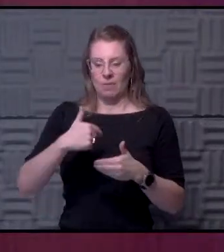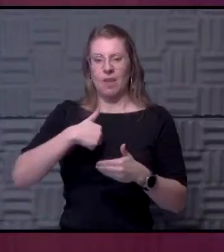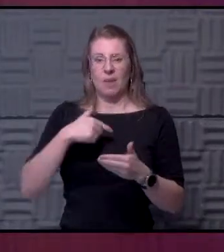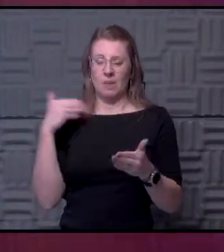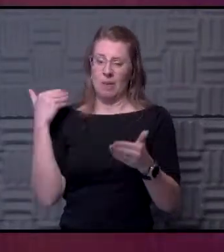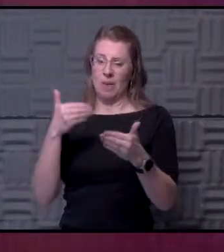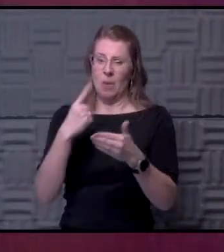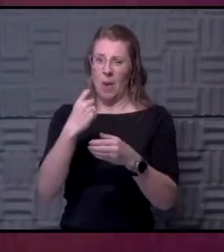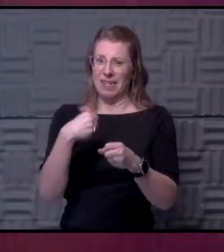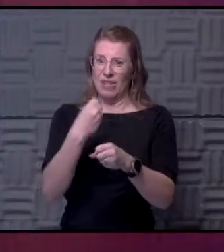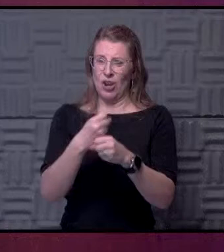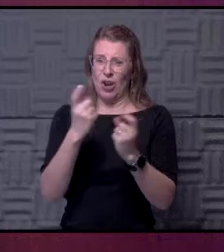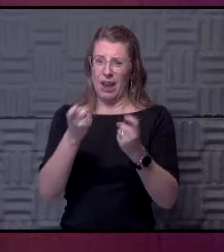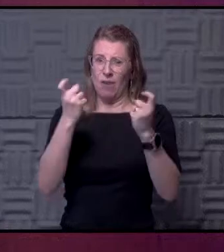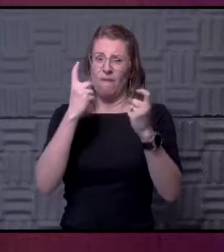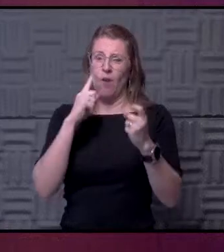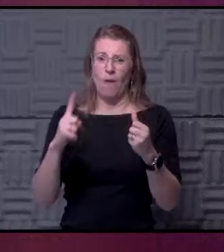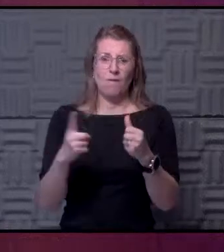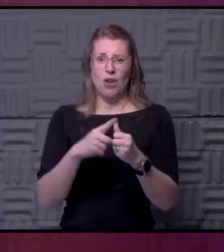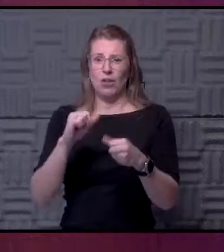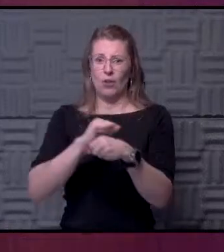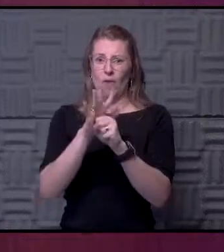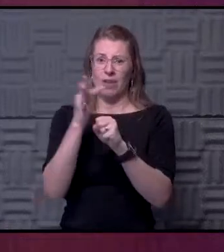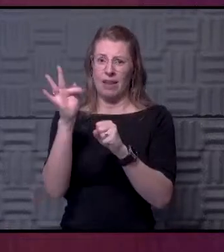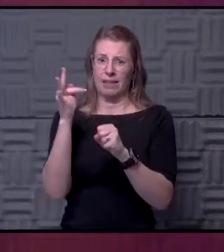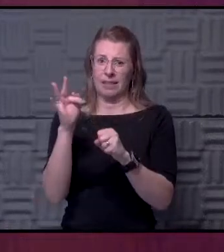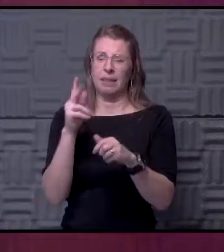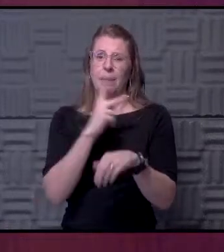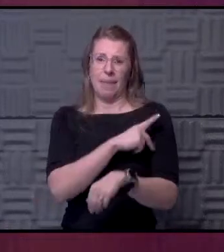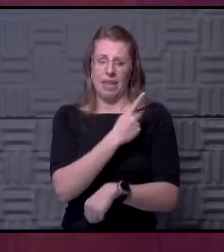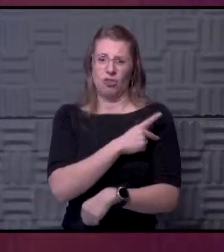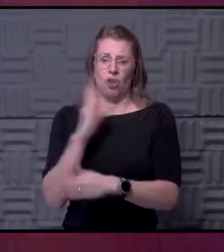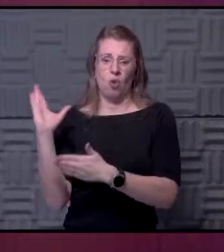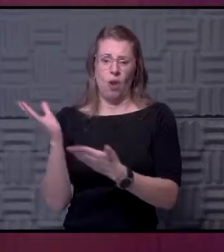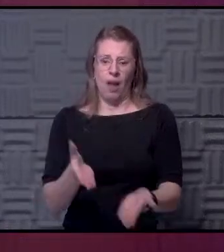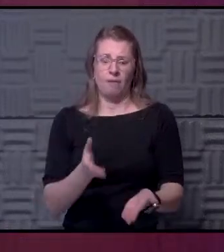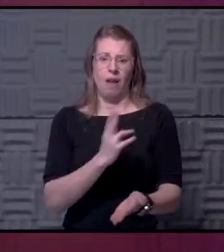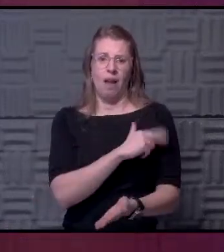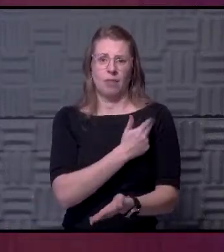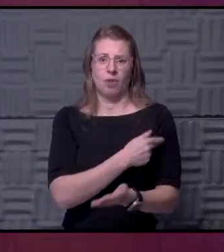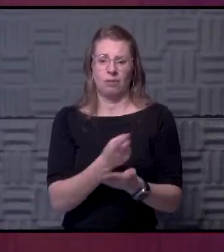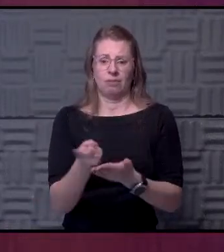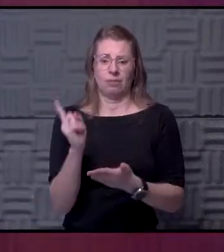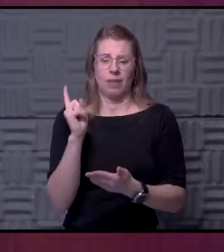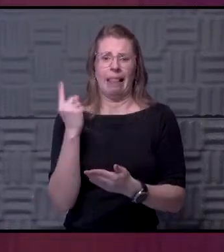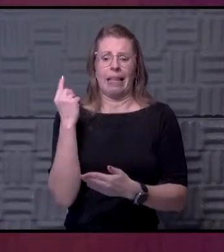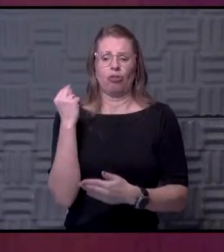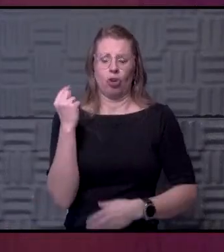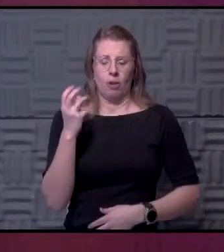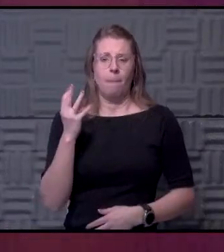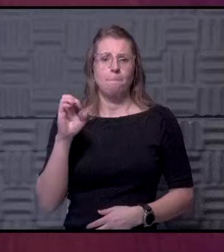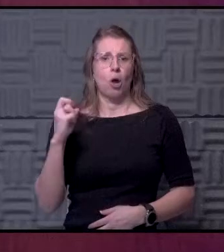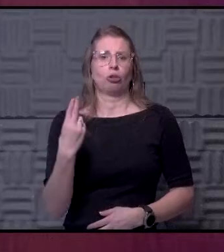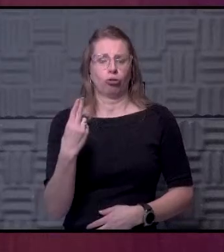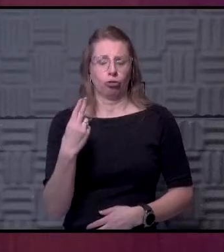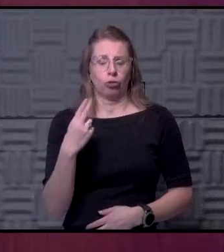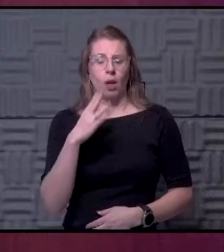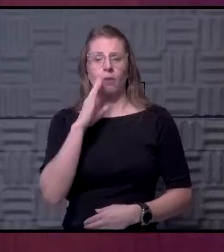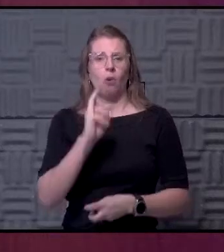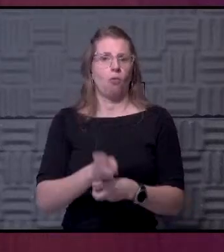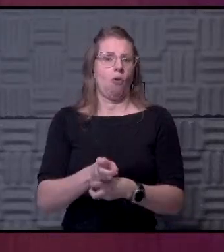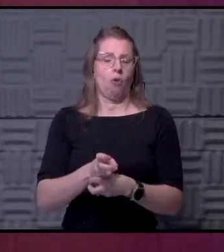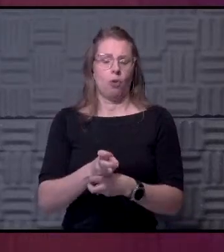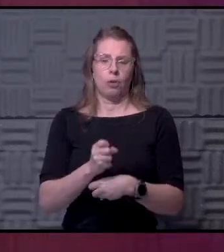our one-year anniversary for our first COVID-19 patient who arrived at the hospital last March. I know this has been a